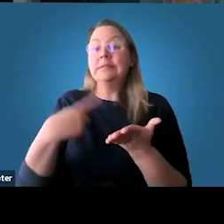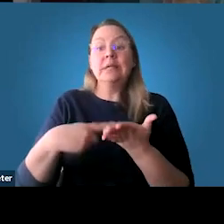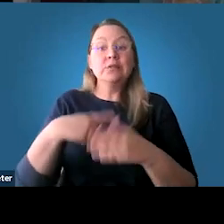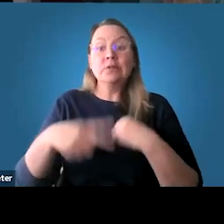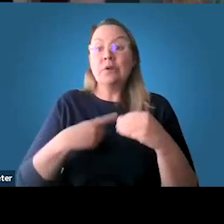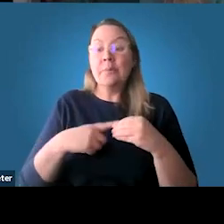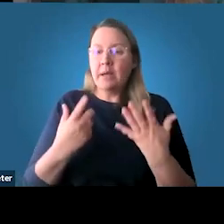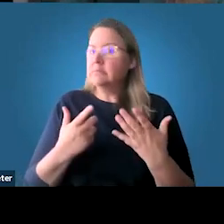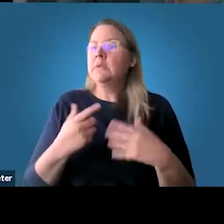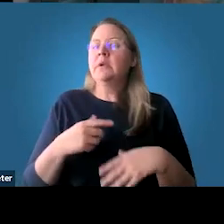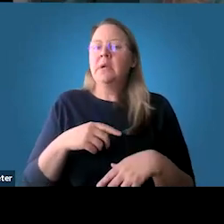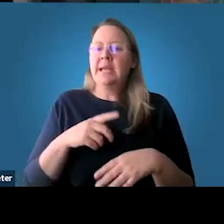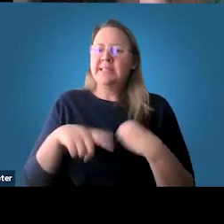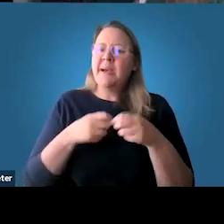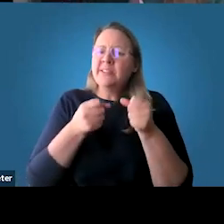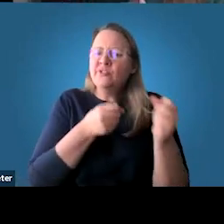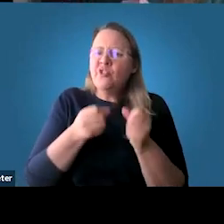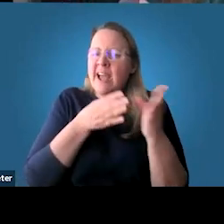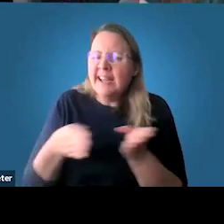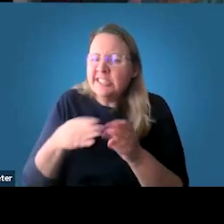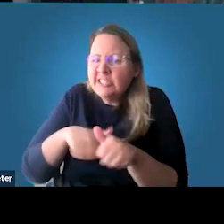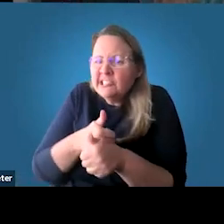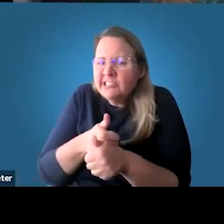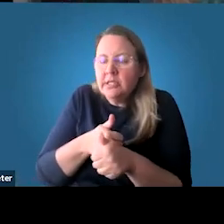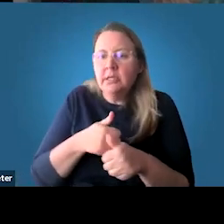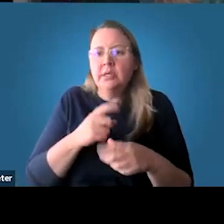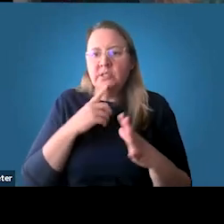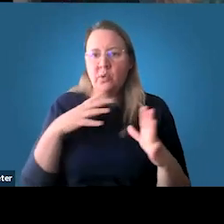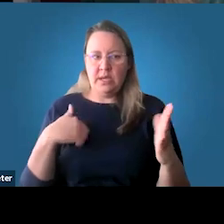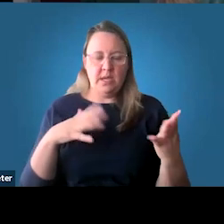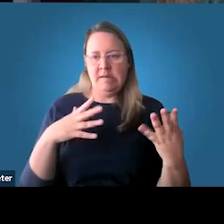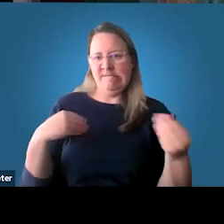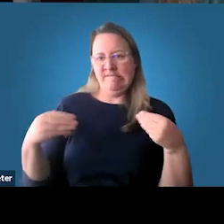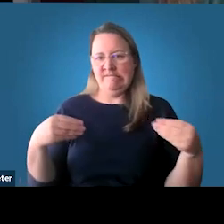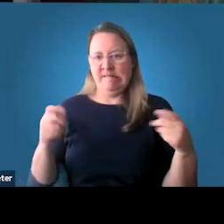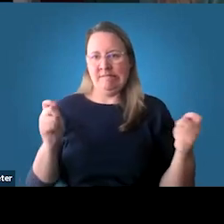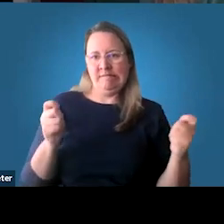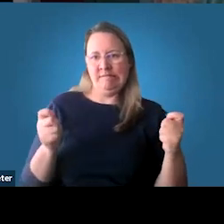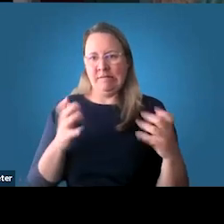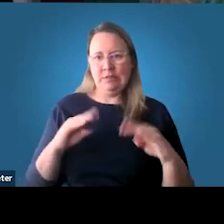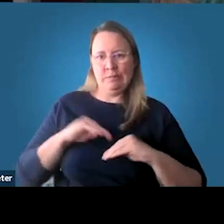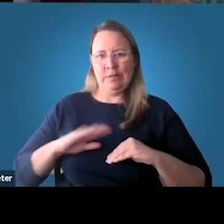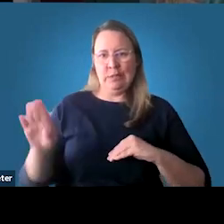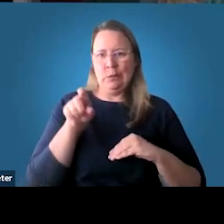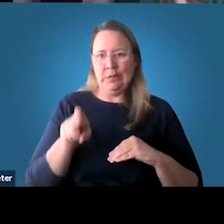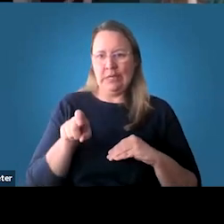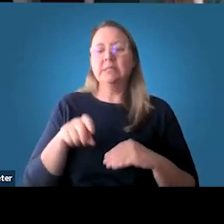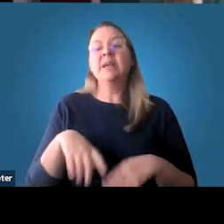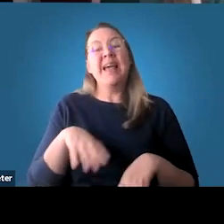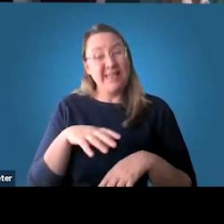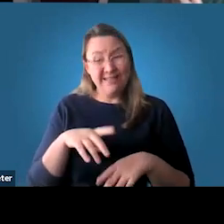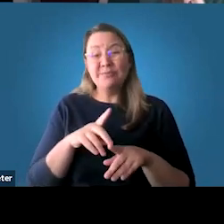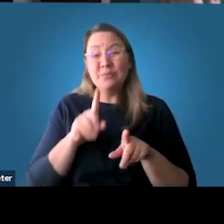going to primarily live at the strategy level so that it can be as flexible as possible in meeting your needs. And we're going to be